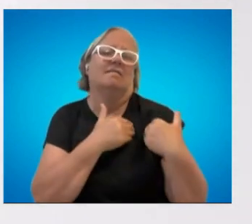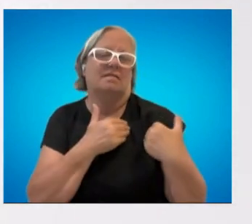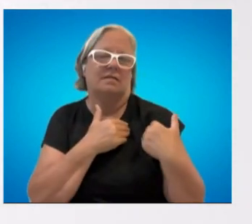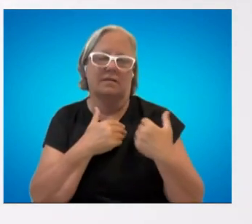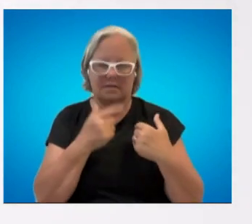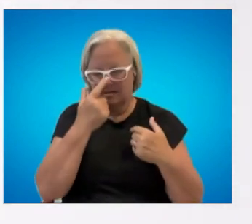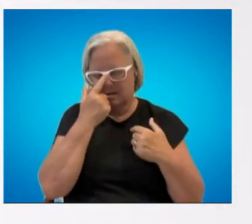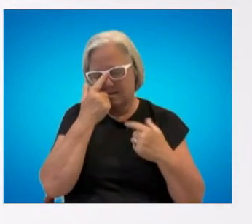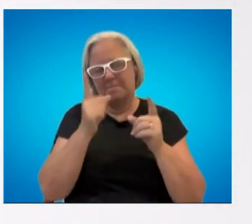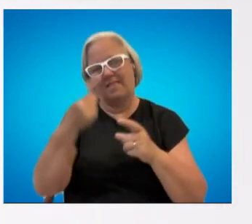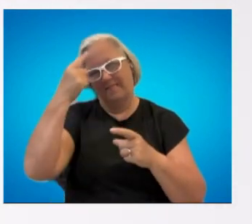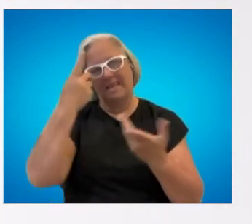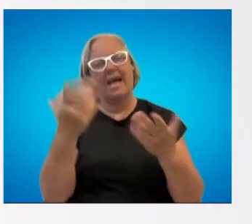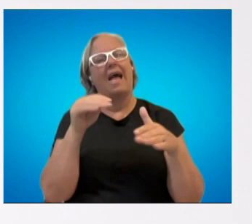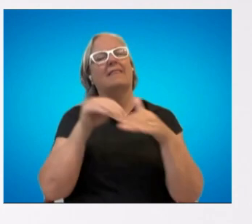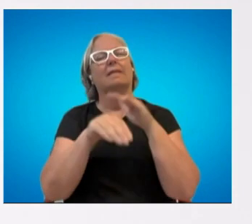a key.